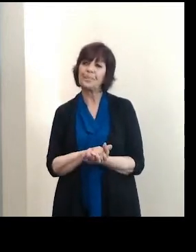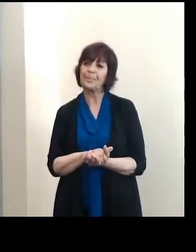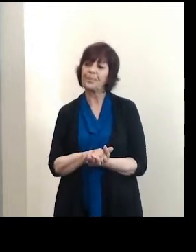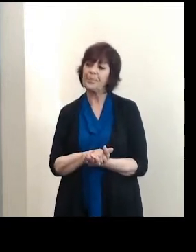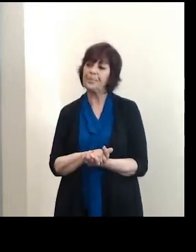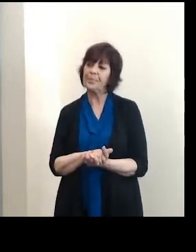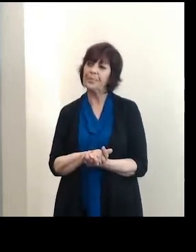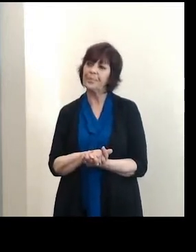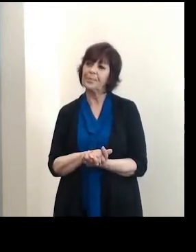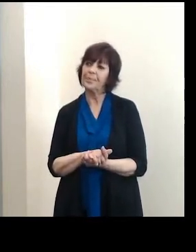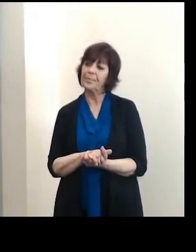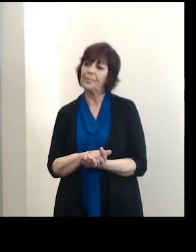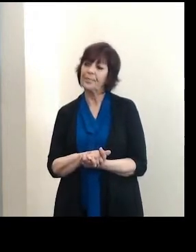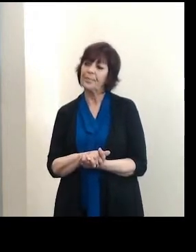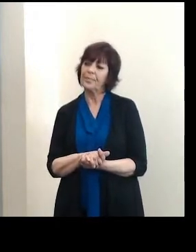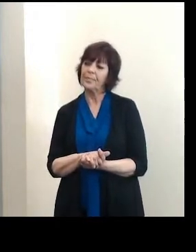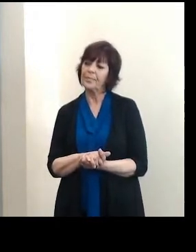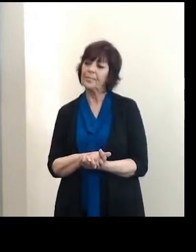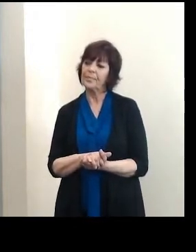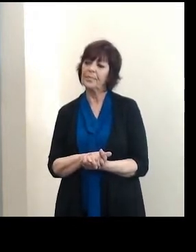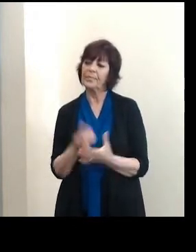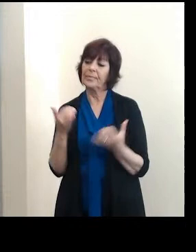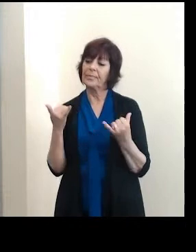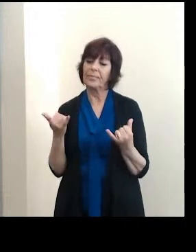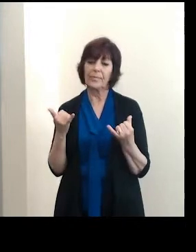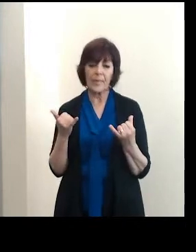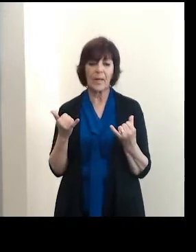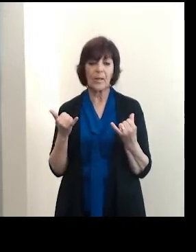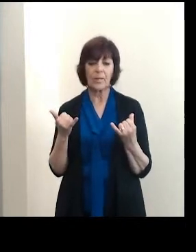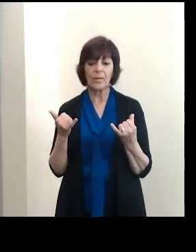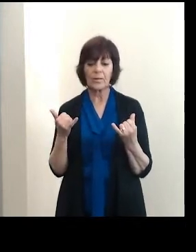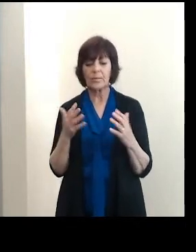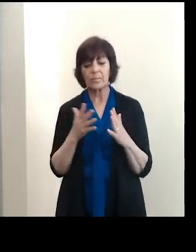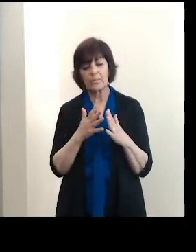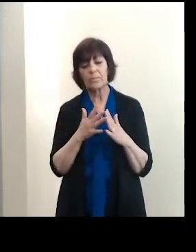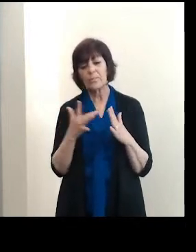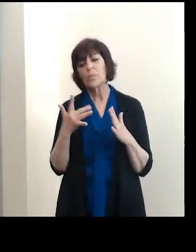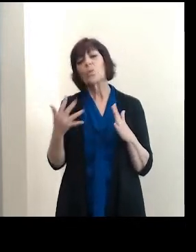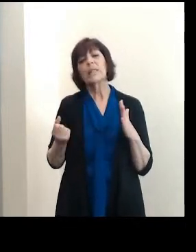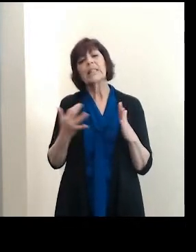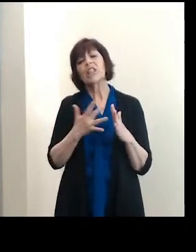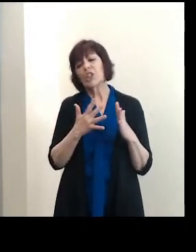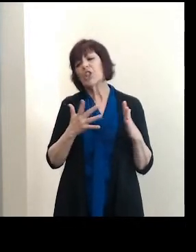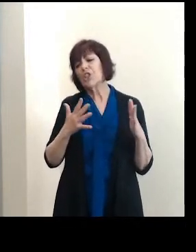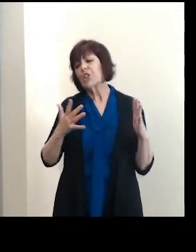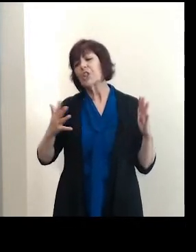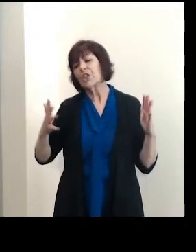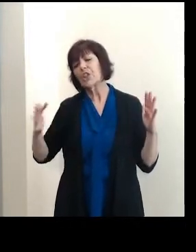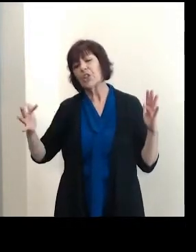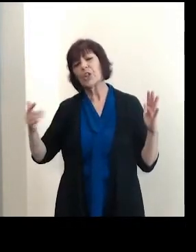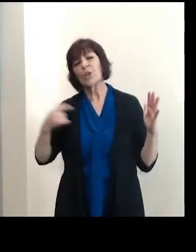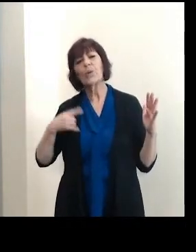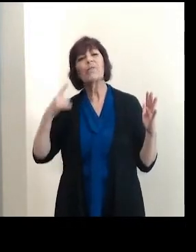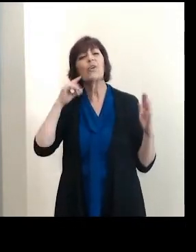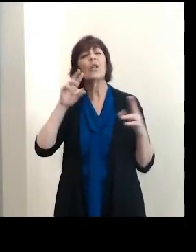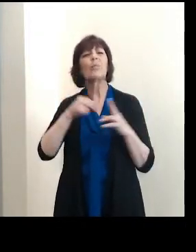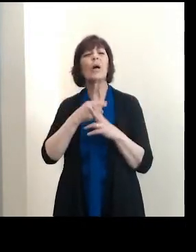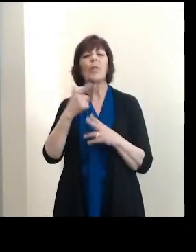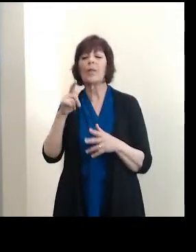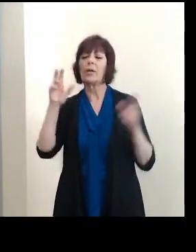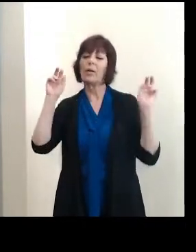With now we're a year into COVID, we've heard a lot about long haulers,